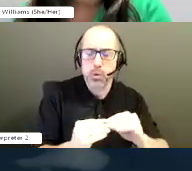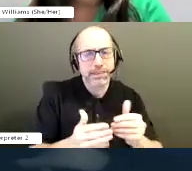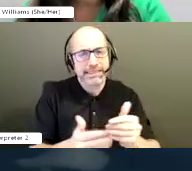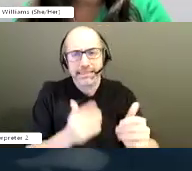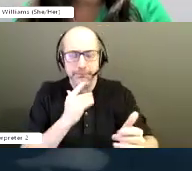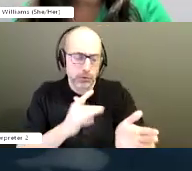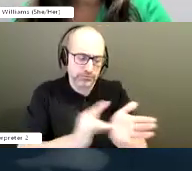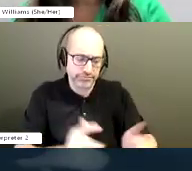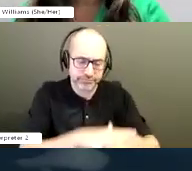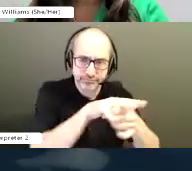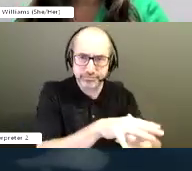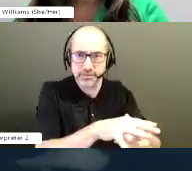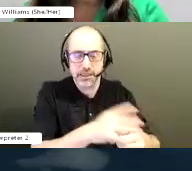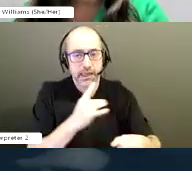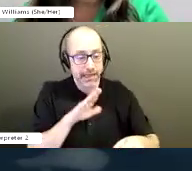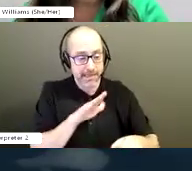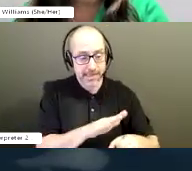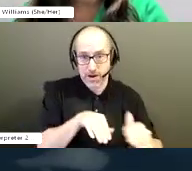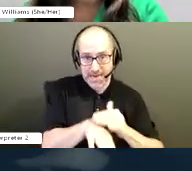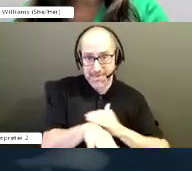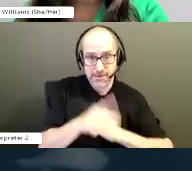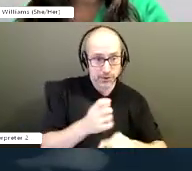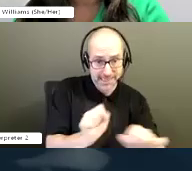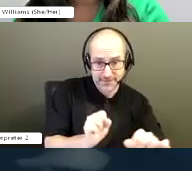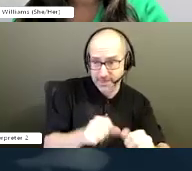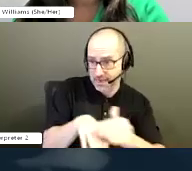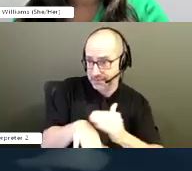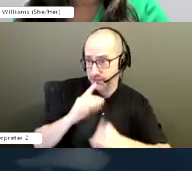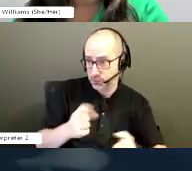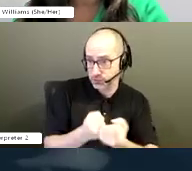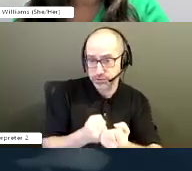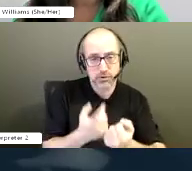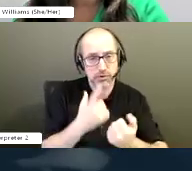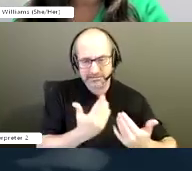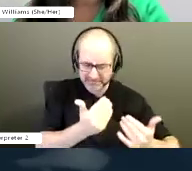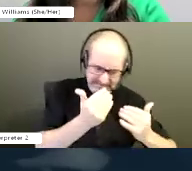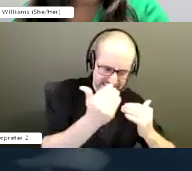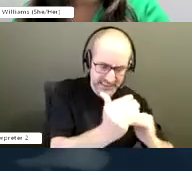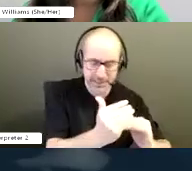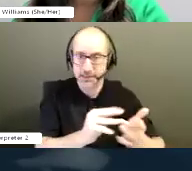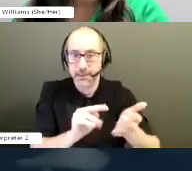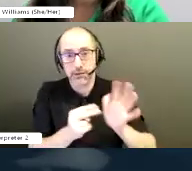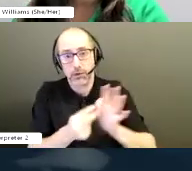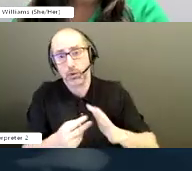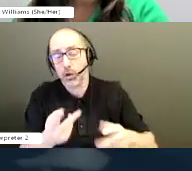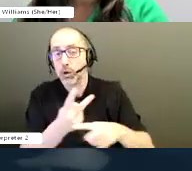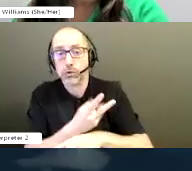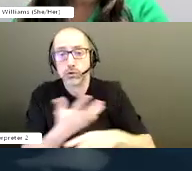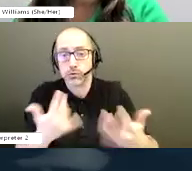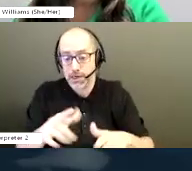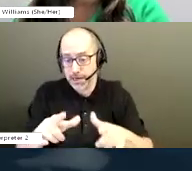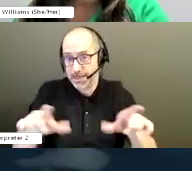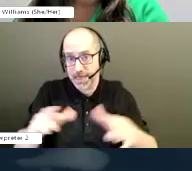safety and support, further isolating. Language barriers and limited knowledge of Canadian systems can further prevent